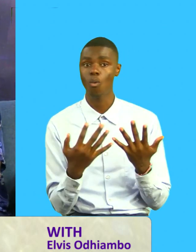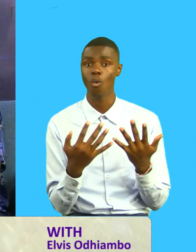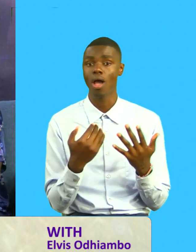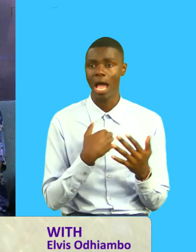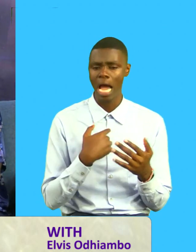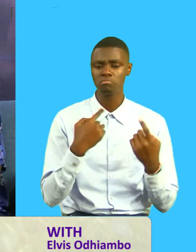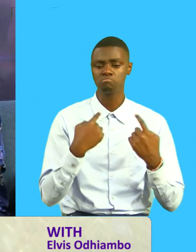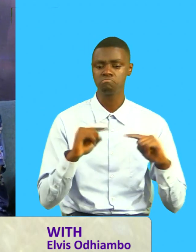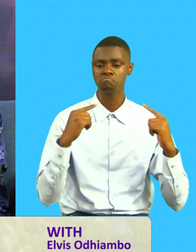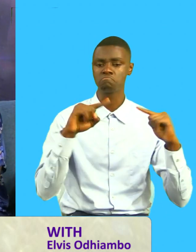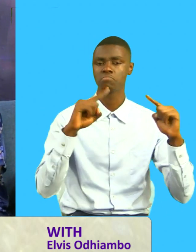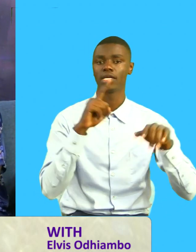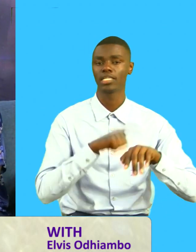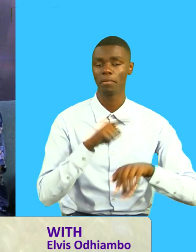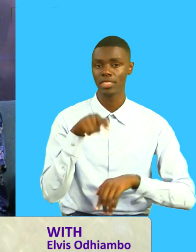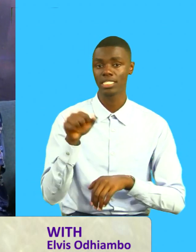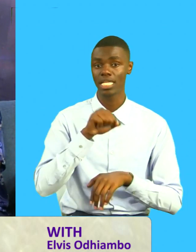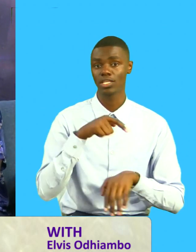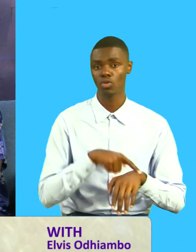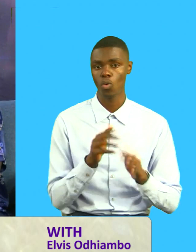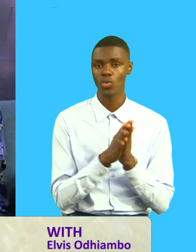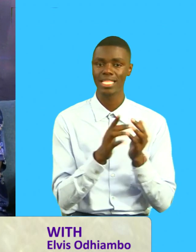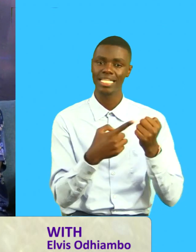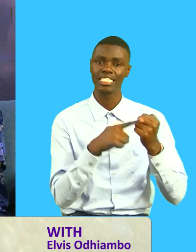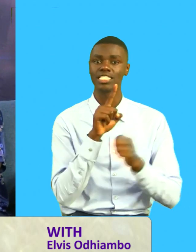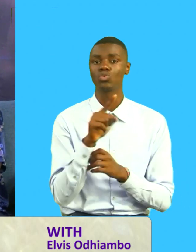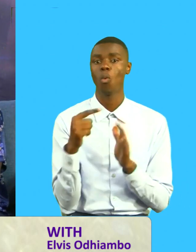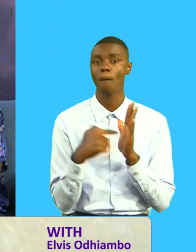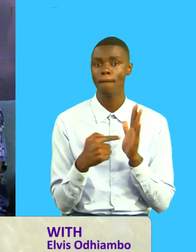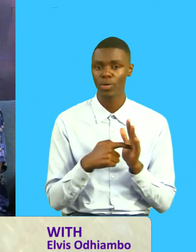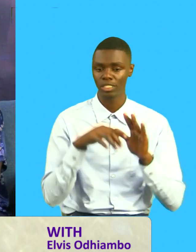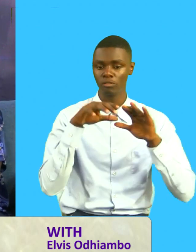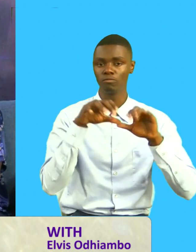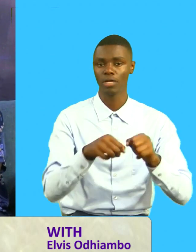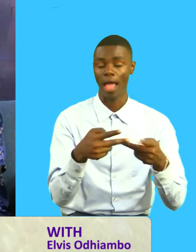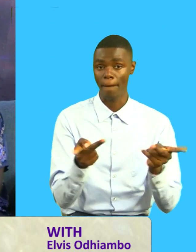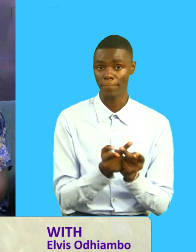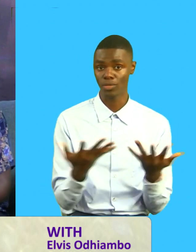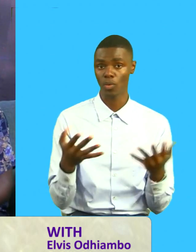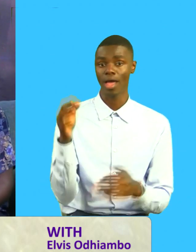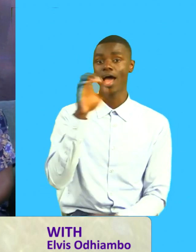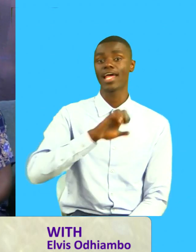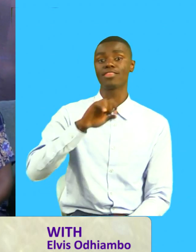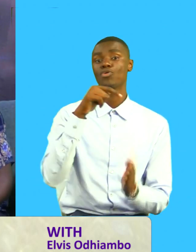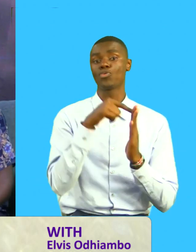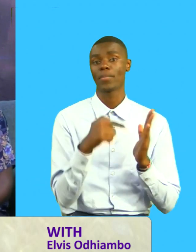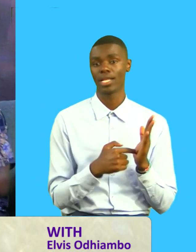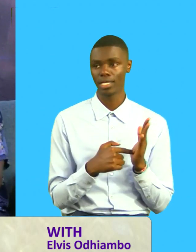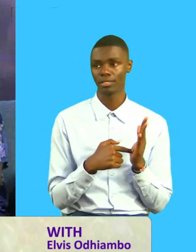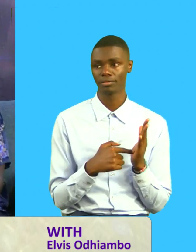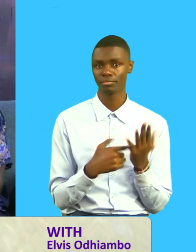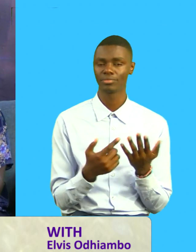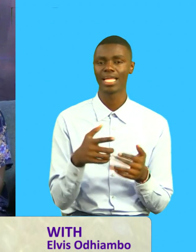quite a successful time this season with 62 points to claim a place in the Europa League. Arsenal,